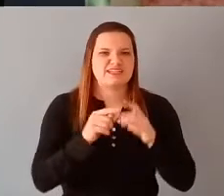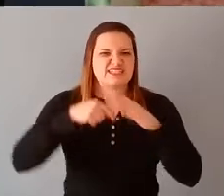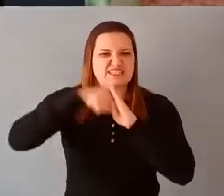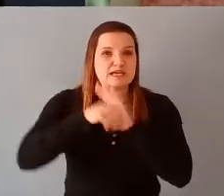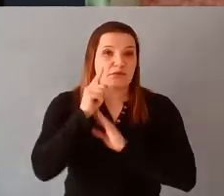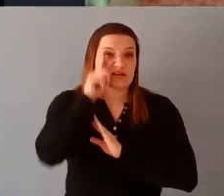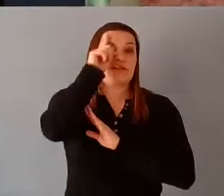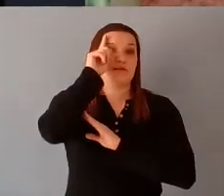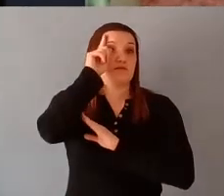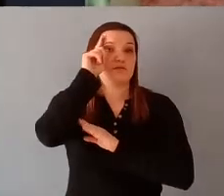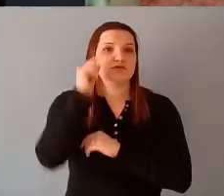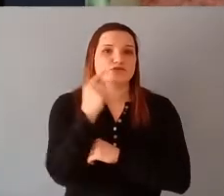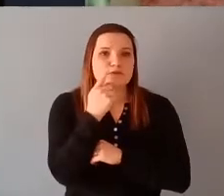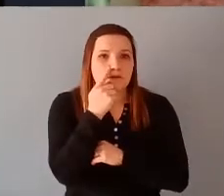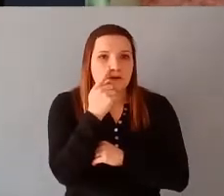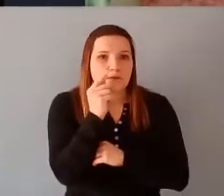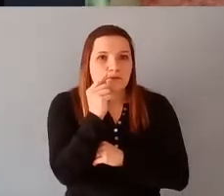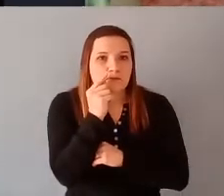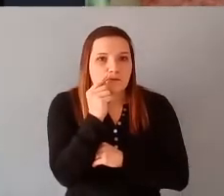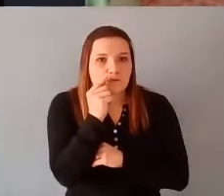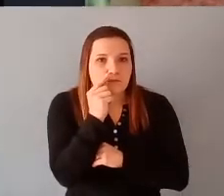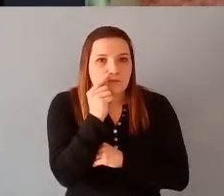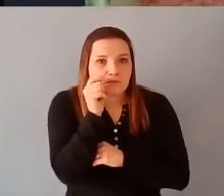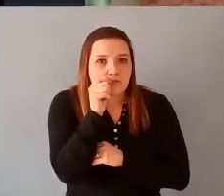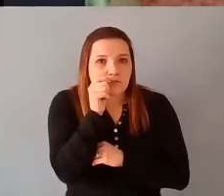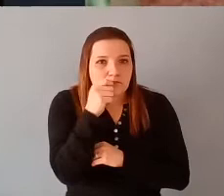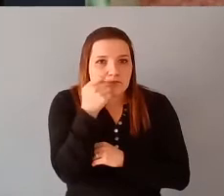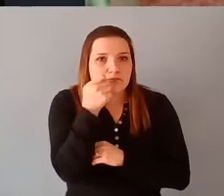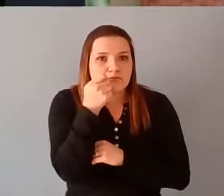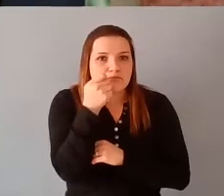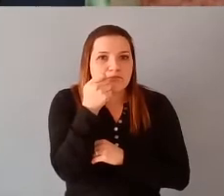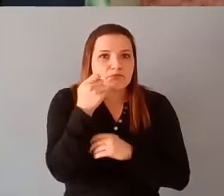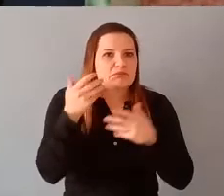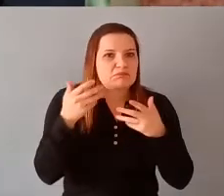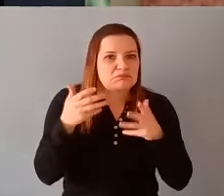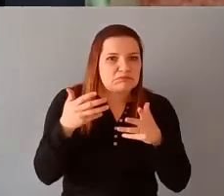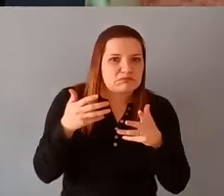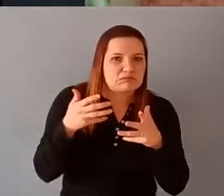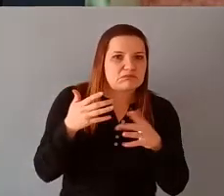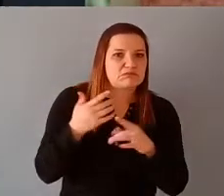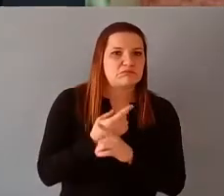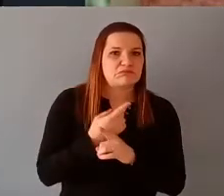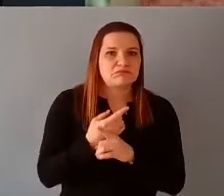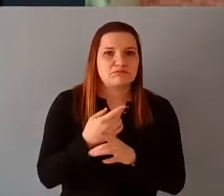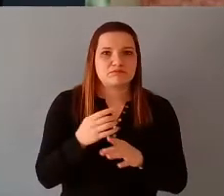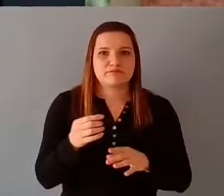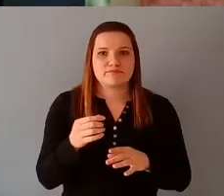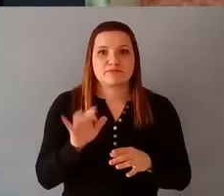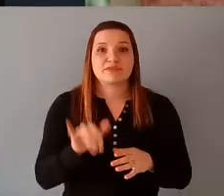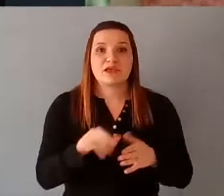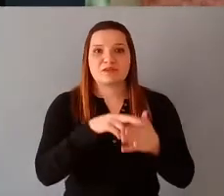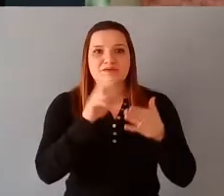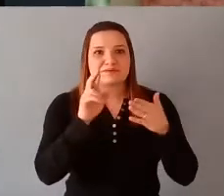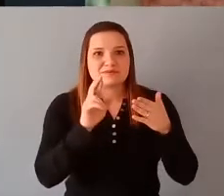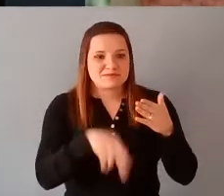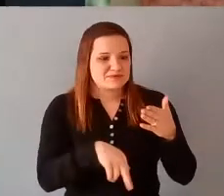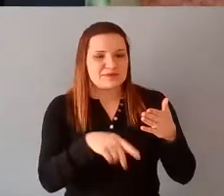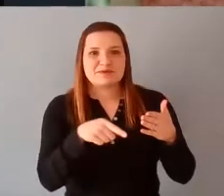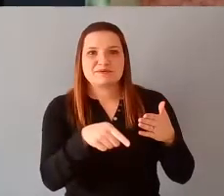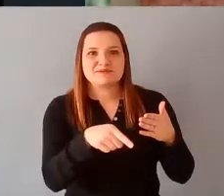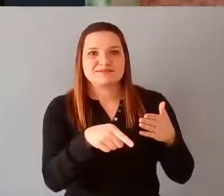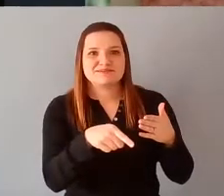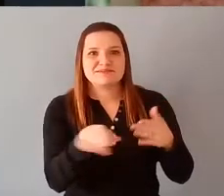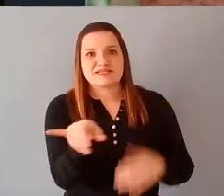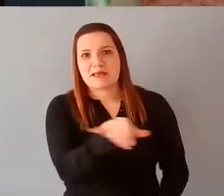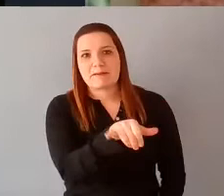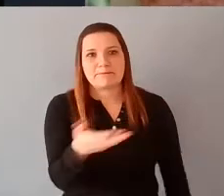do it properly and collect enough fluid, that the results are just as sensitive